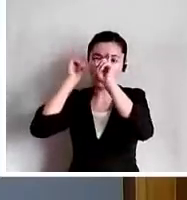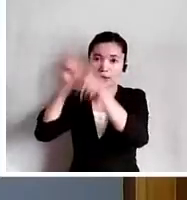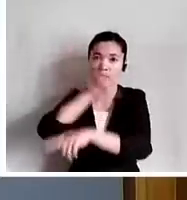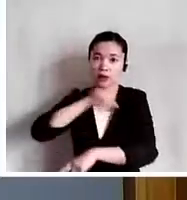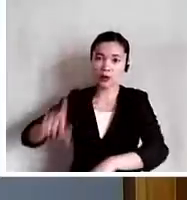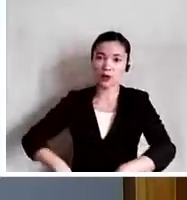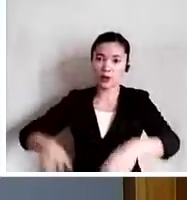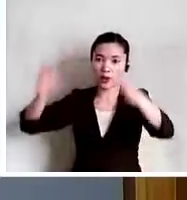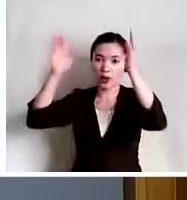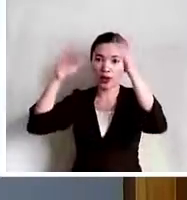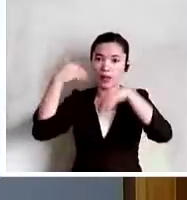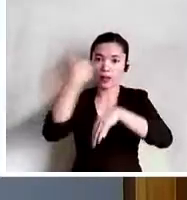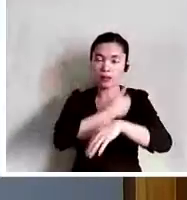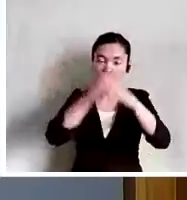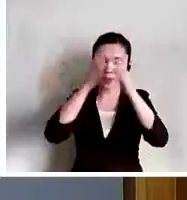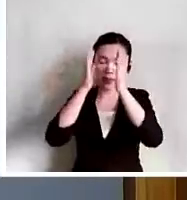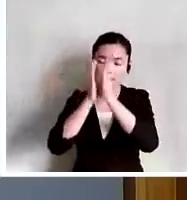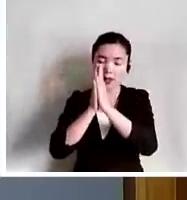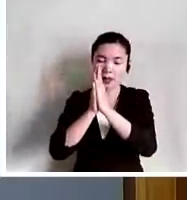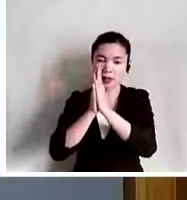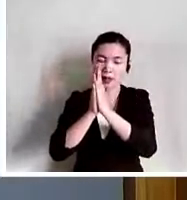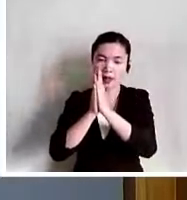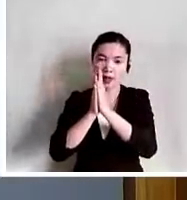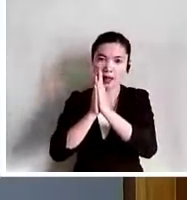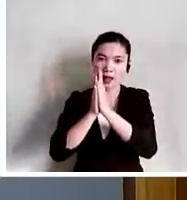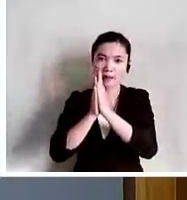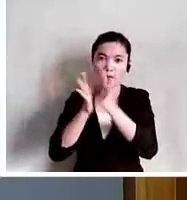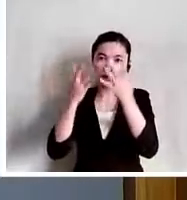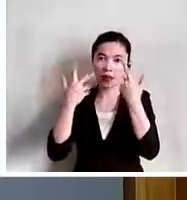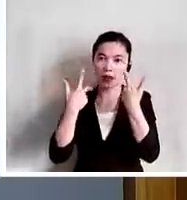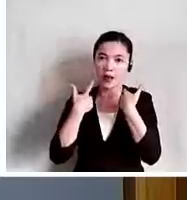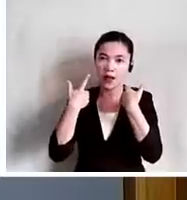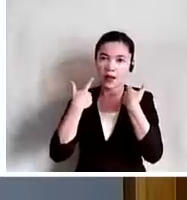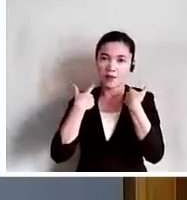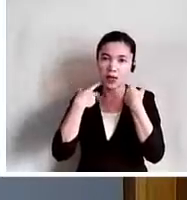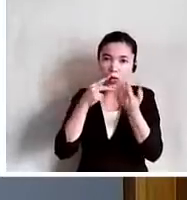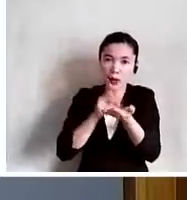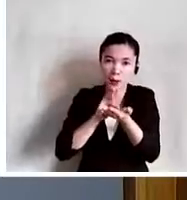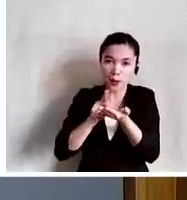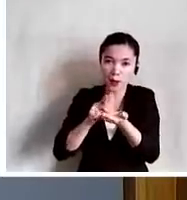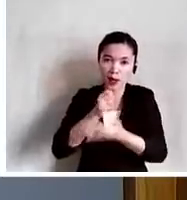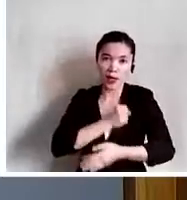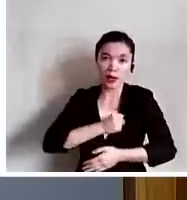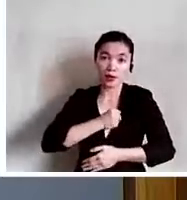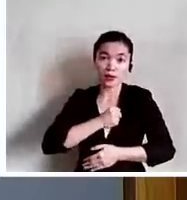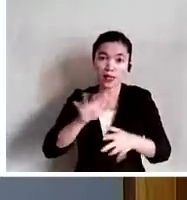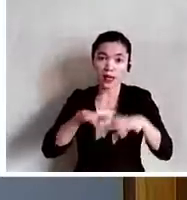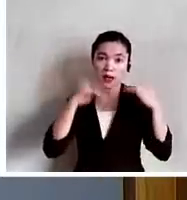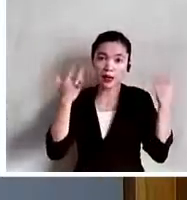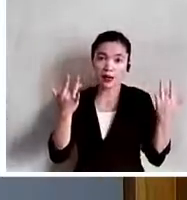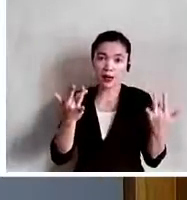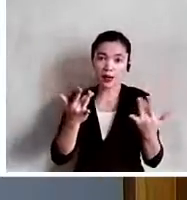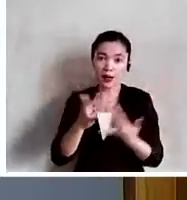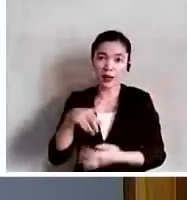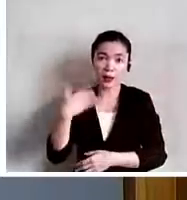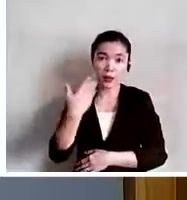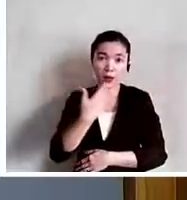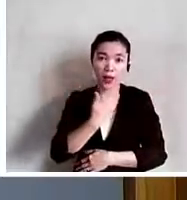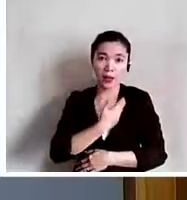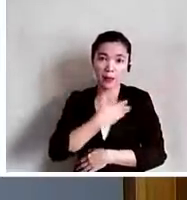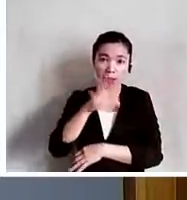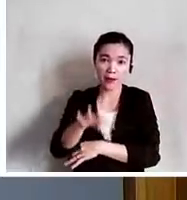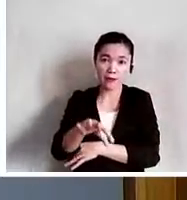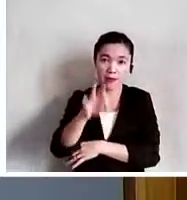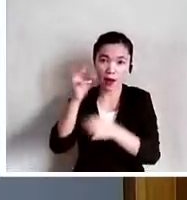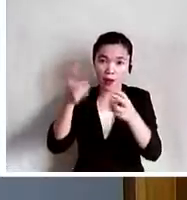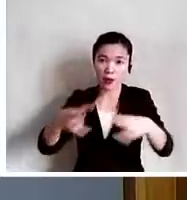prayer. That by having pure and contrite hearts, we may be found worthy to